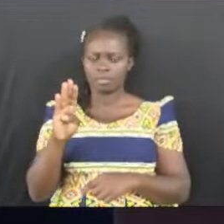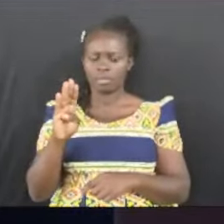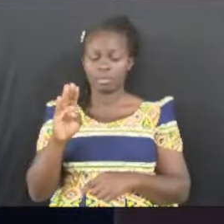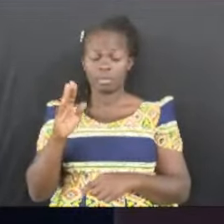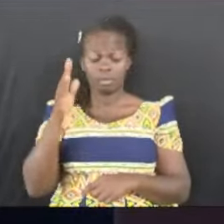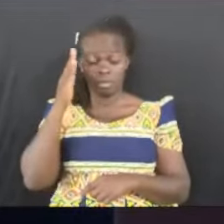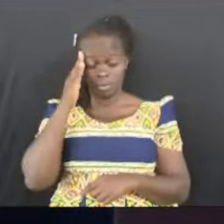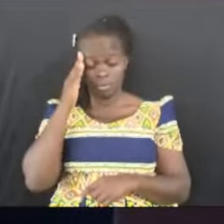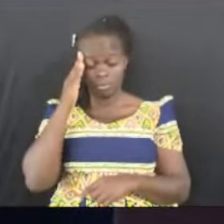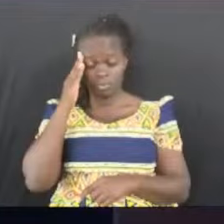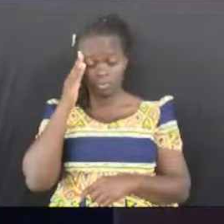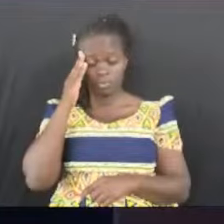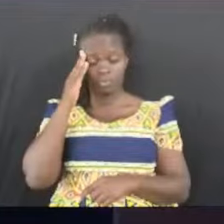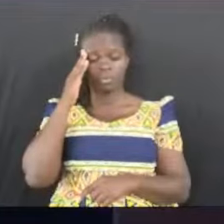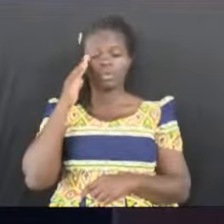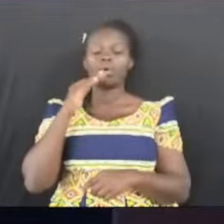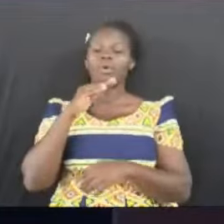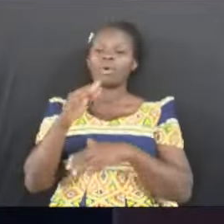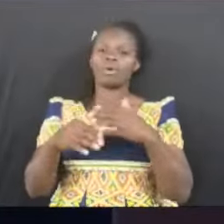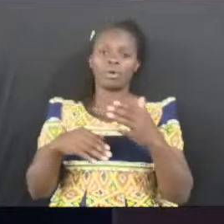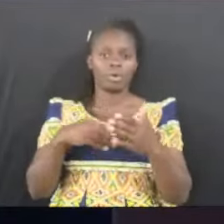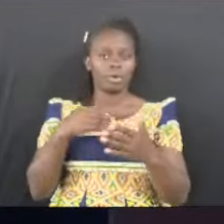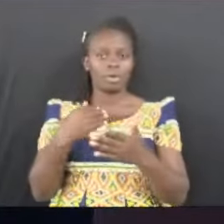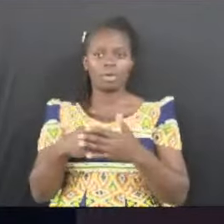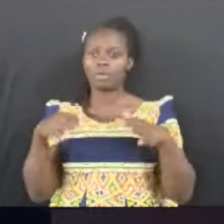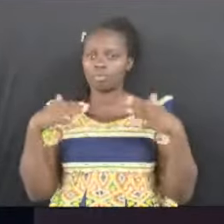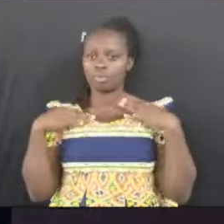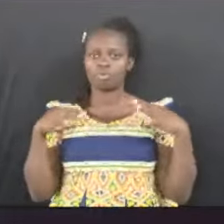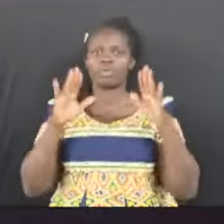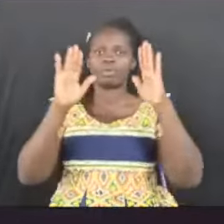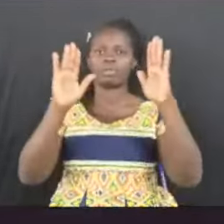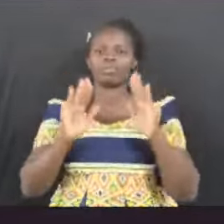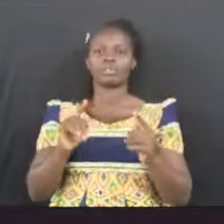today. You see, when people ask me,